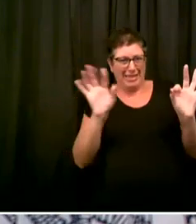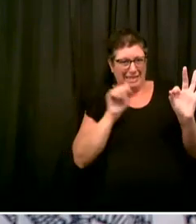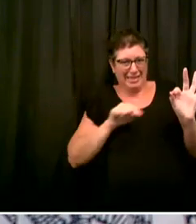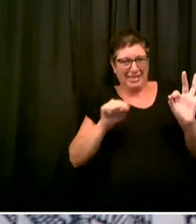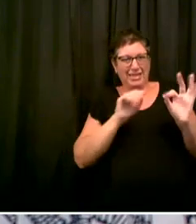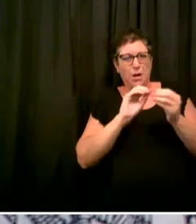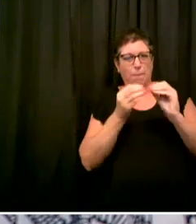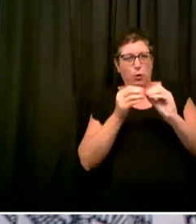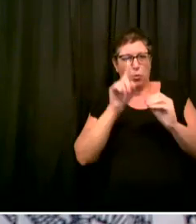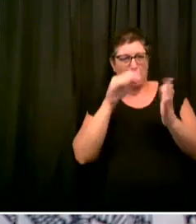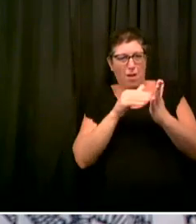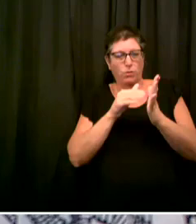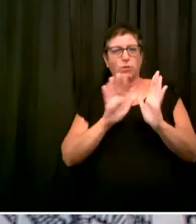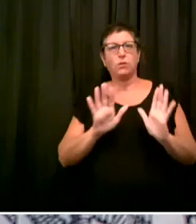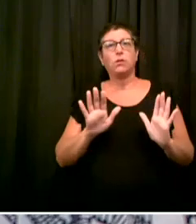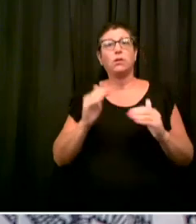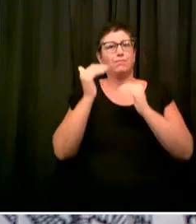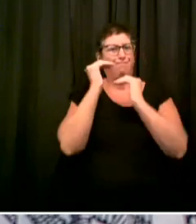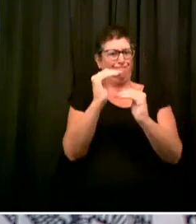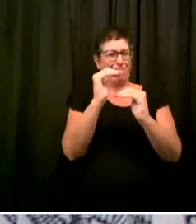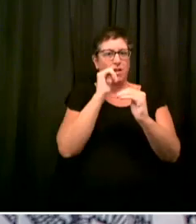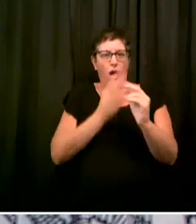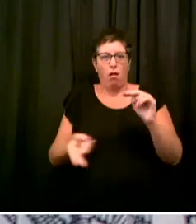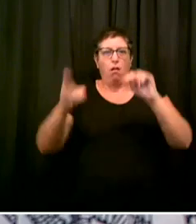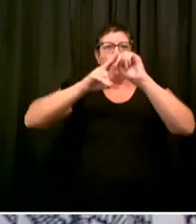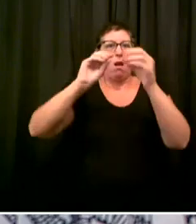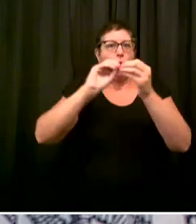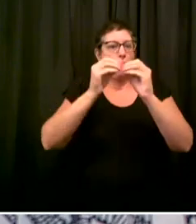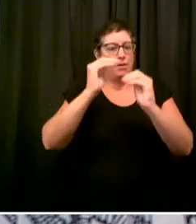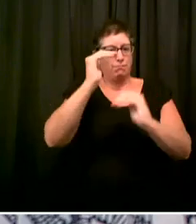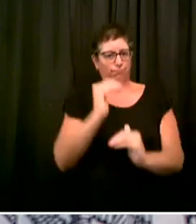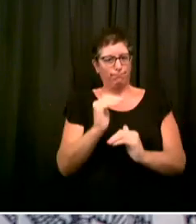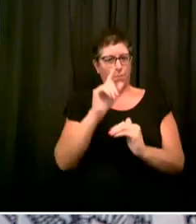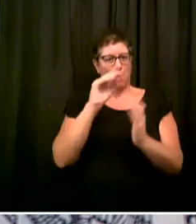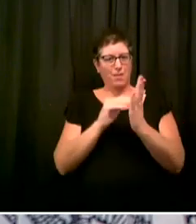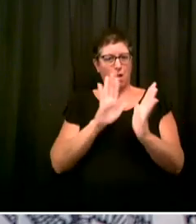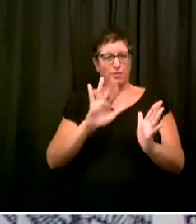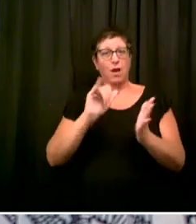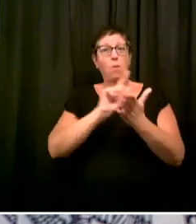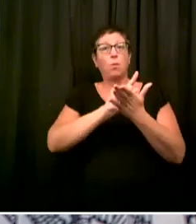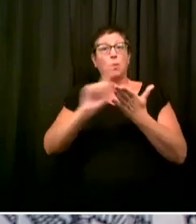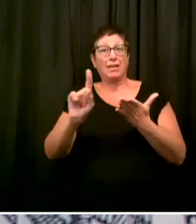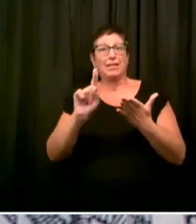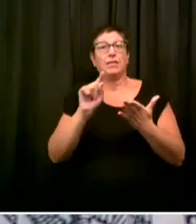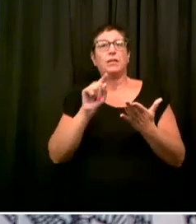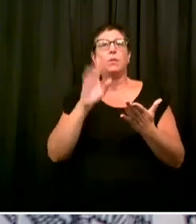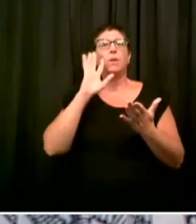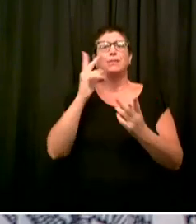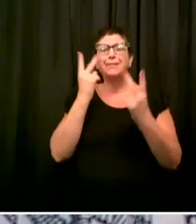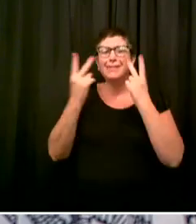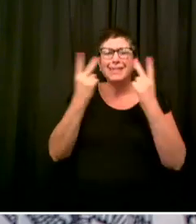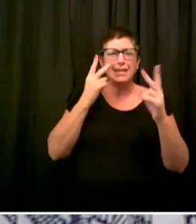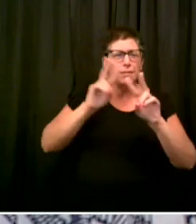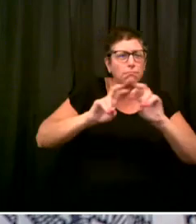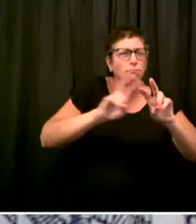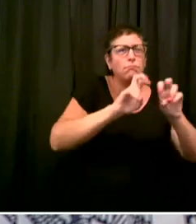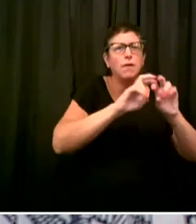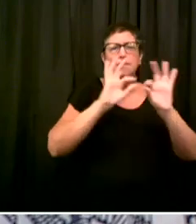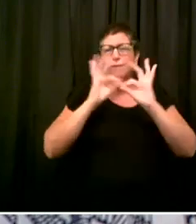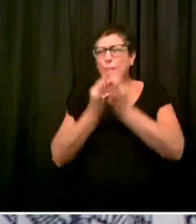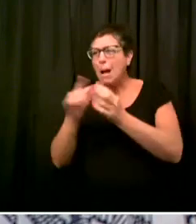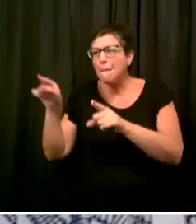The fact is this week you're going to see families getting their schedules for their